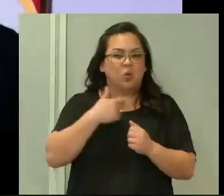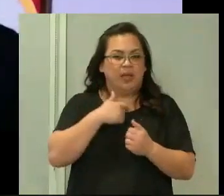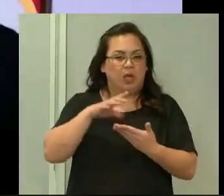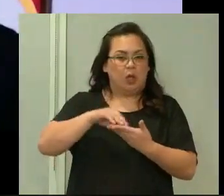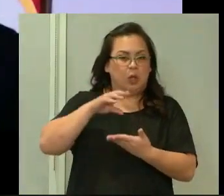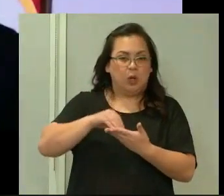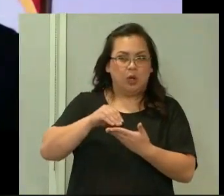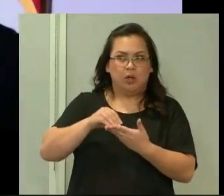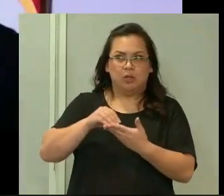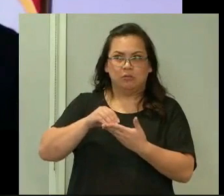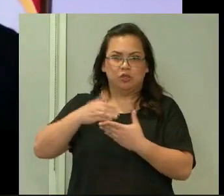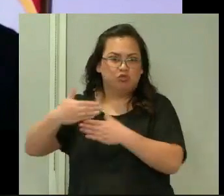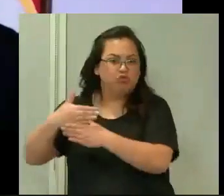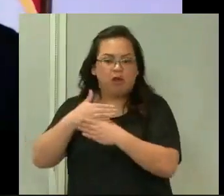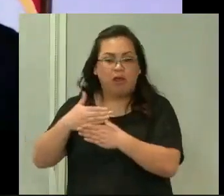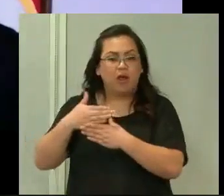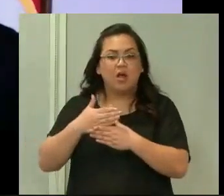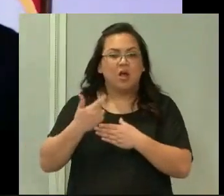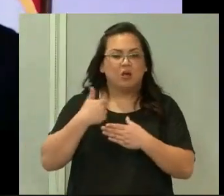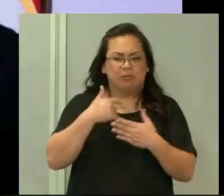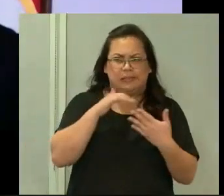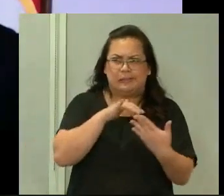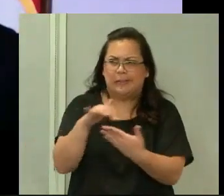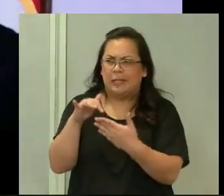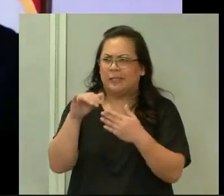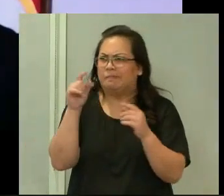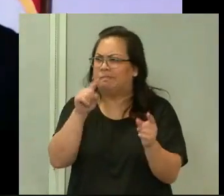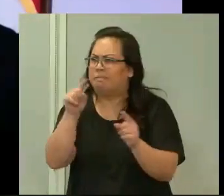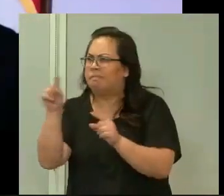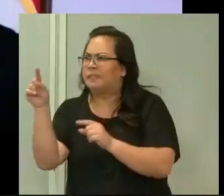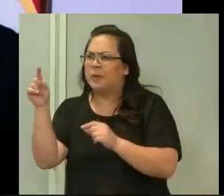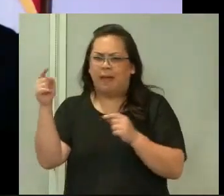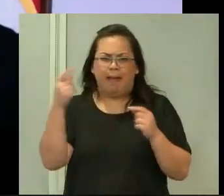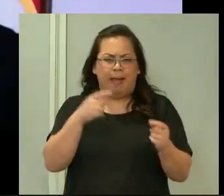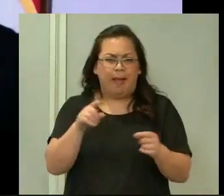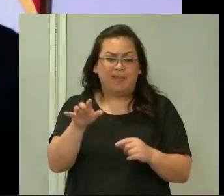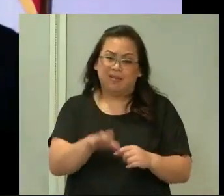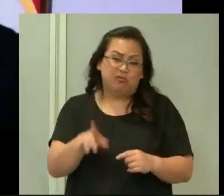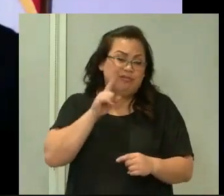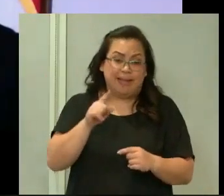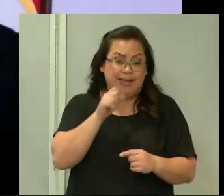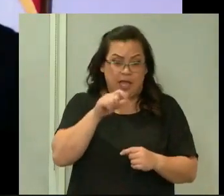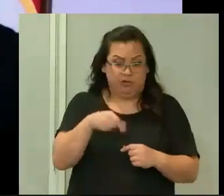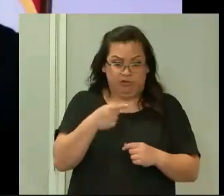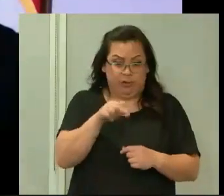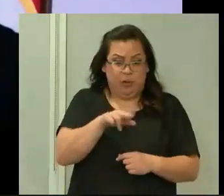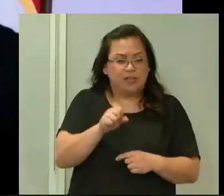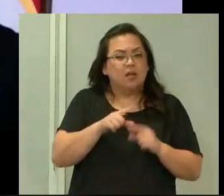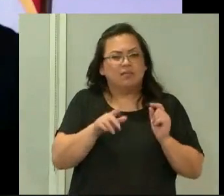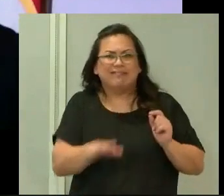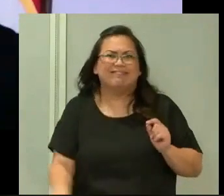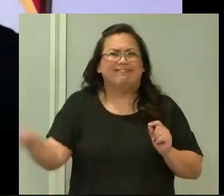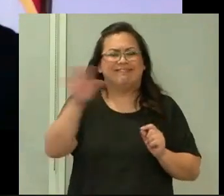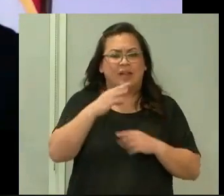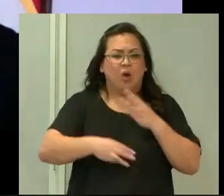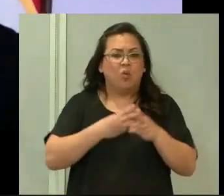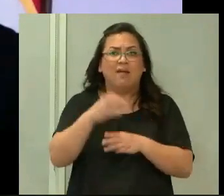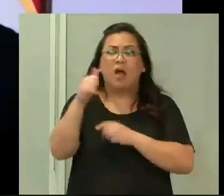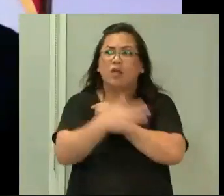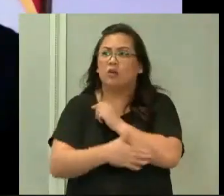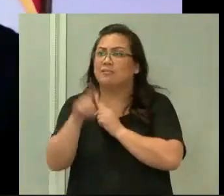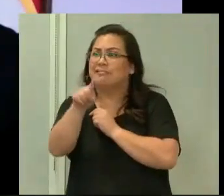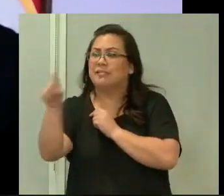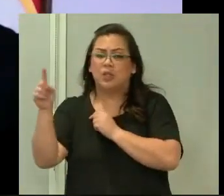best from them. We also study what's happening across the world and what other nations are doing